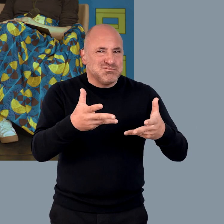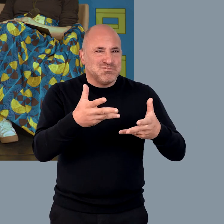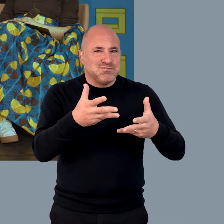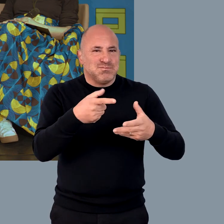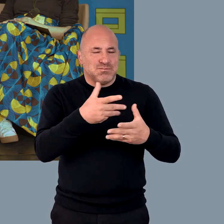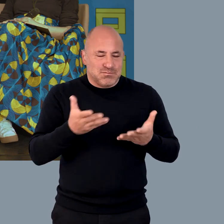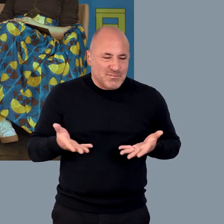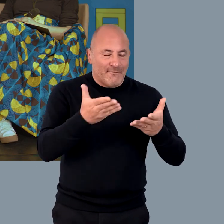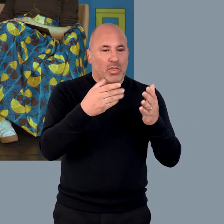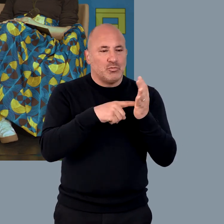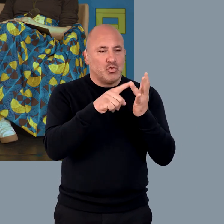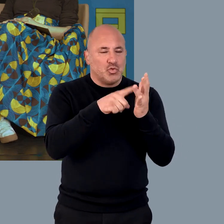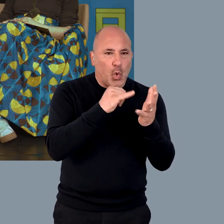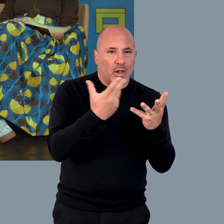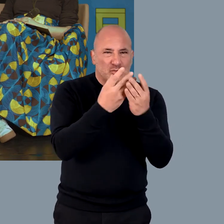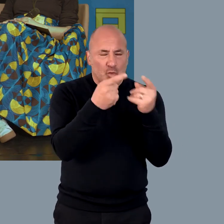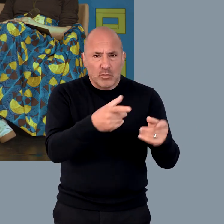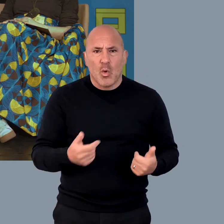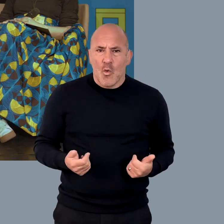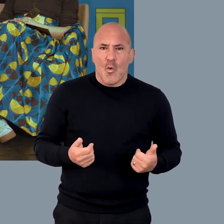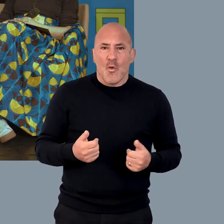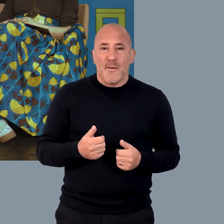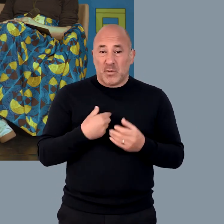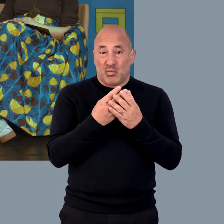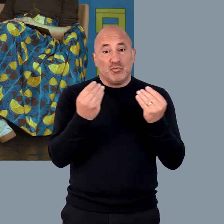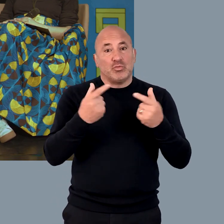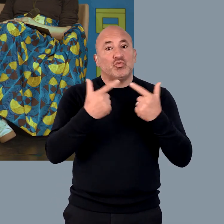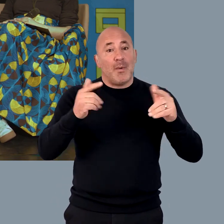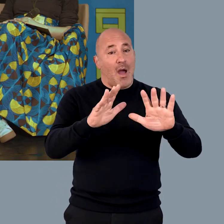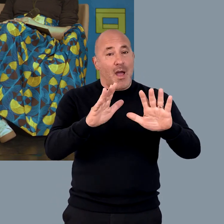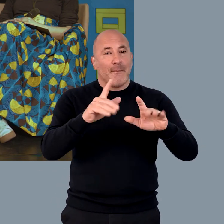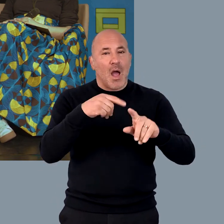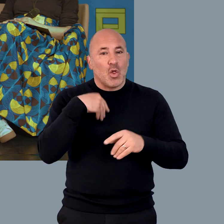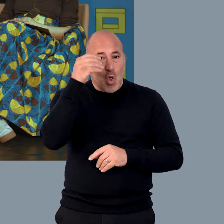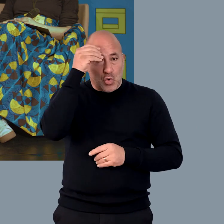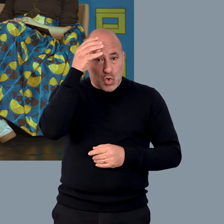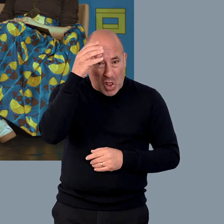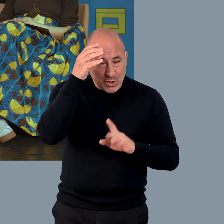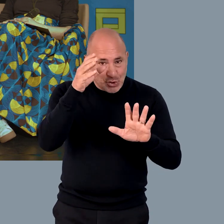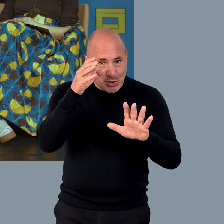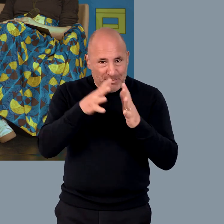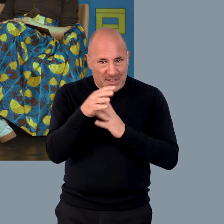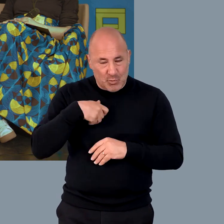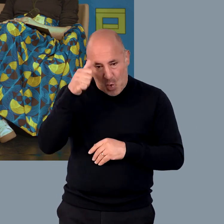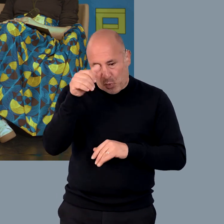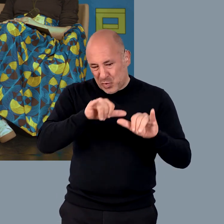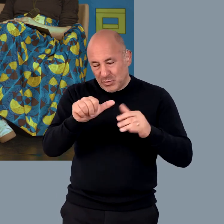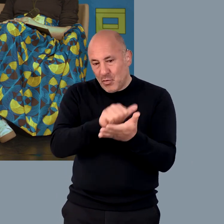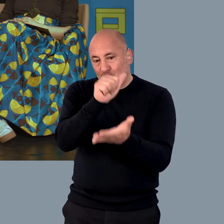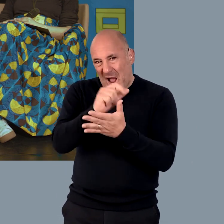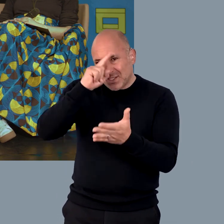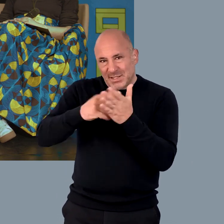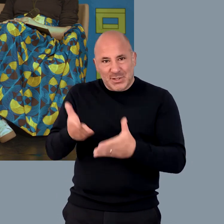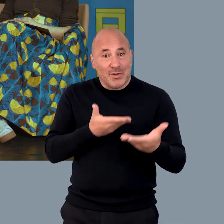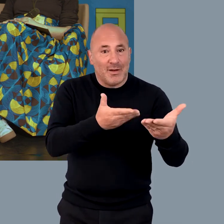for us to be able to empower people by giving them the tools and resources. We were talking about resource overload, but we'll just call it the knowledge to